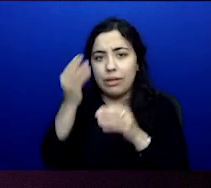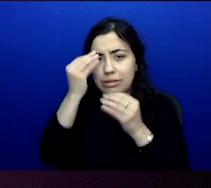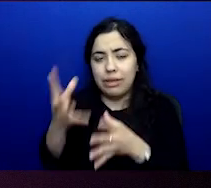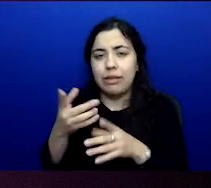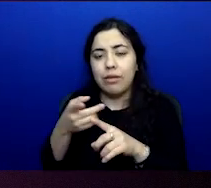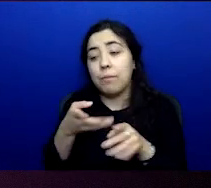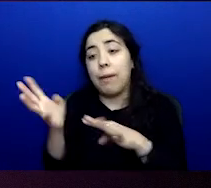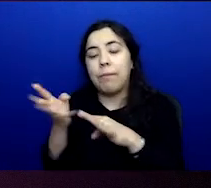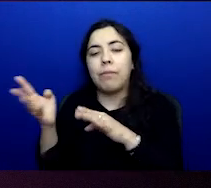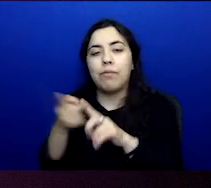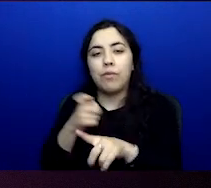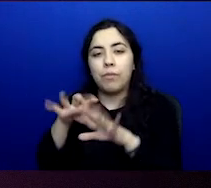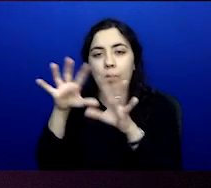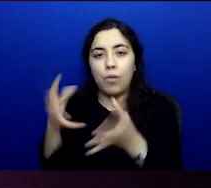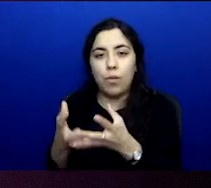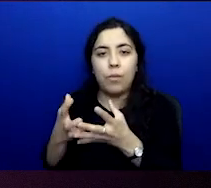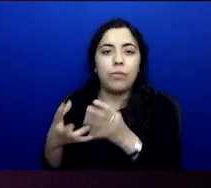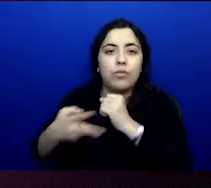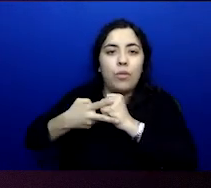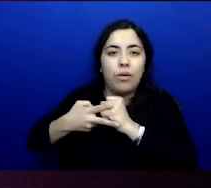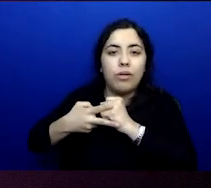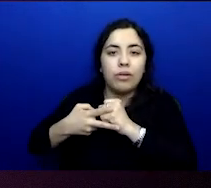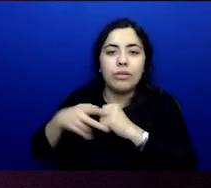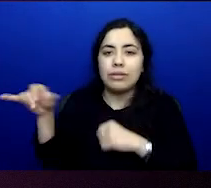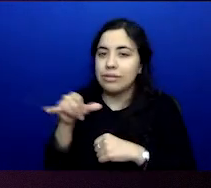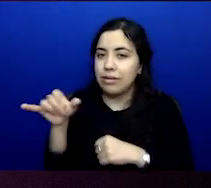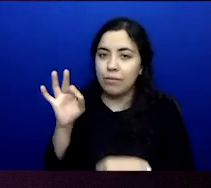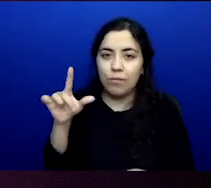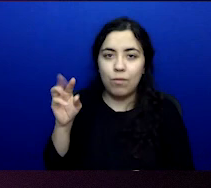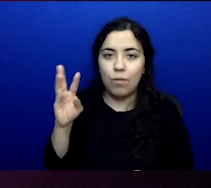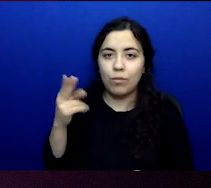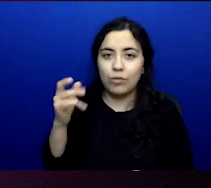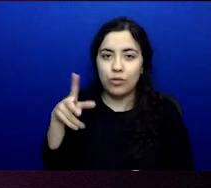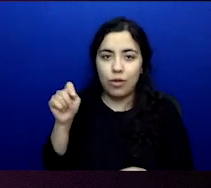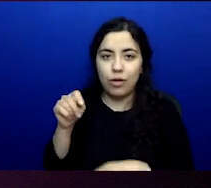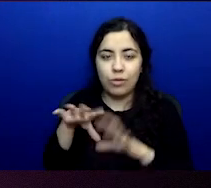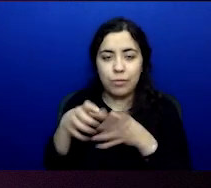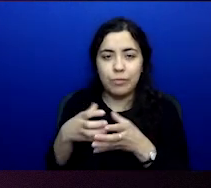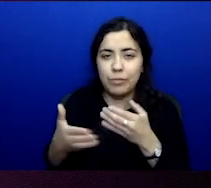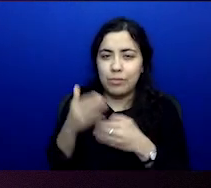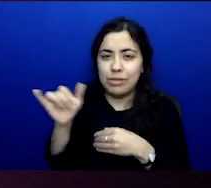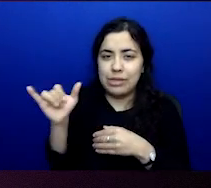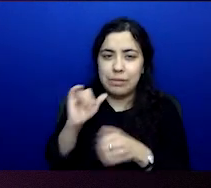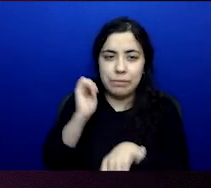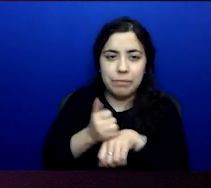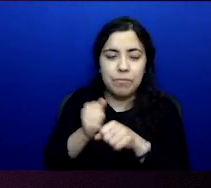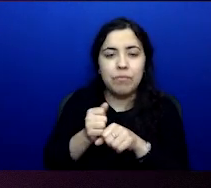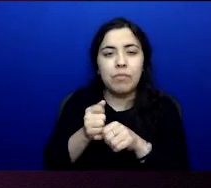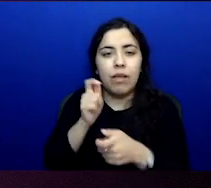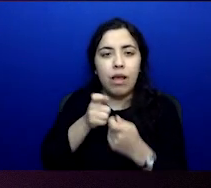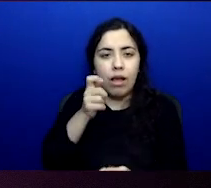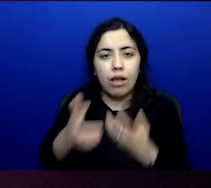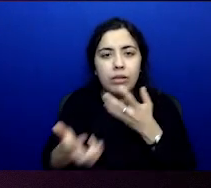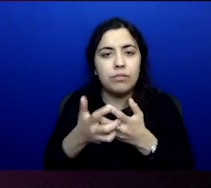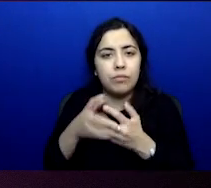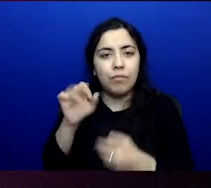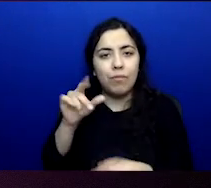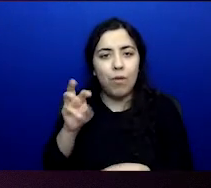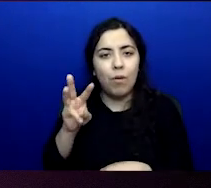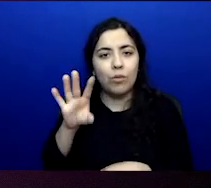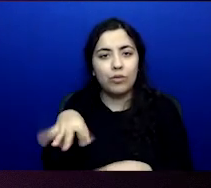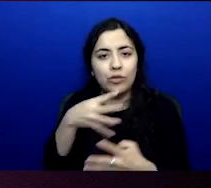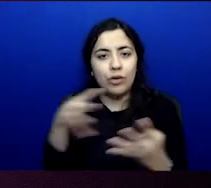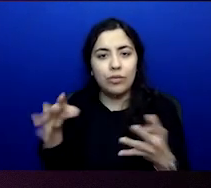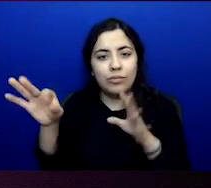store. And the same goes for the flowchart component. We also adopt a very similar setup of a custom flowchart selector to perform